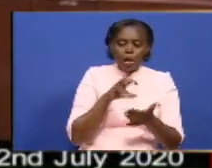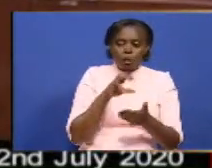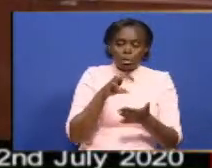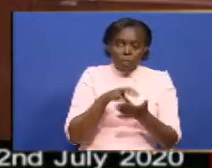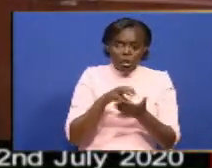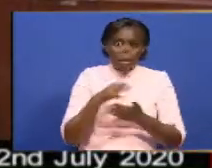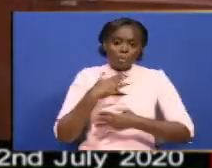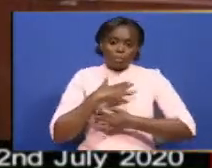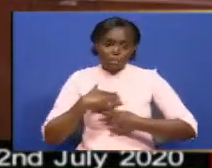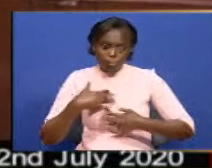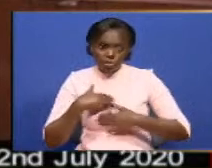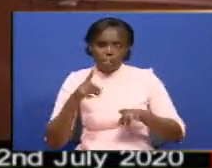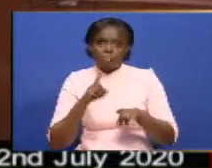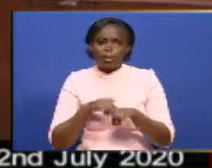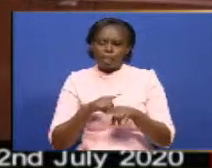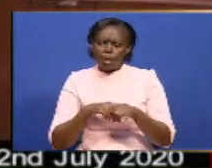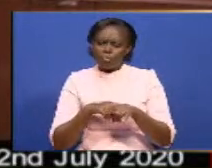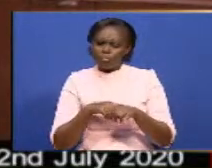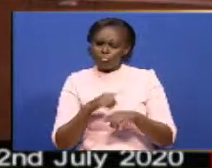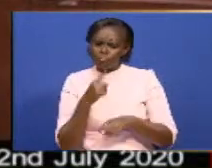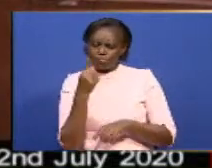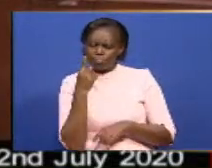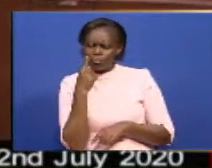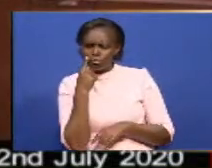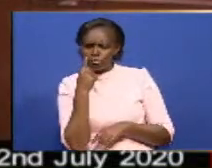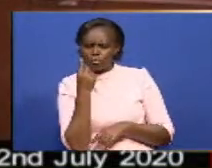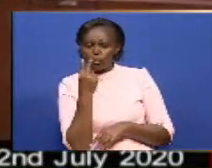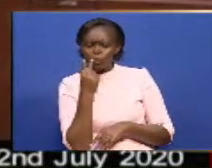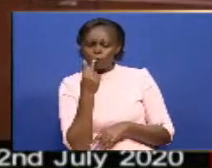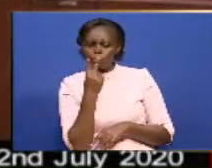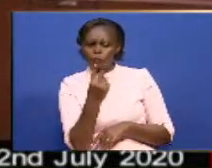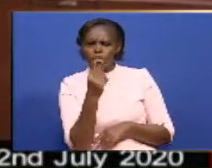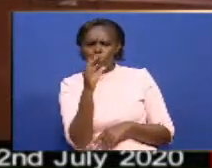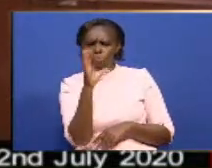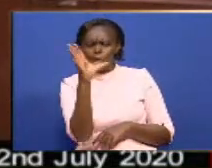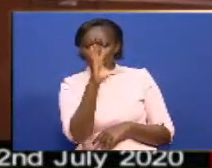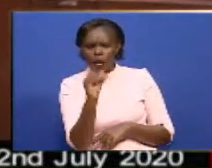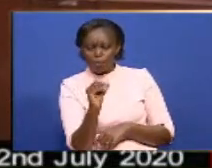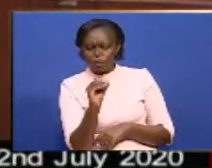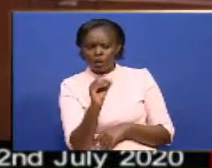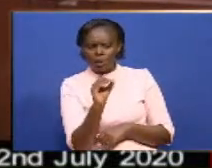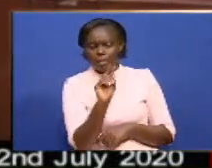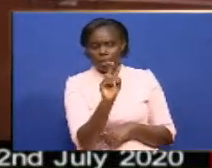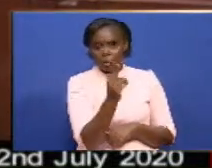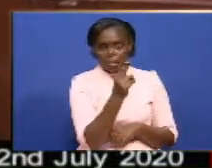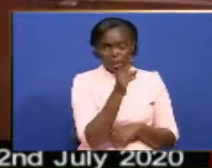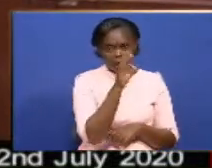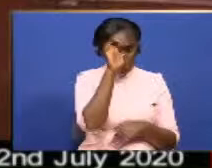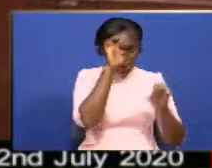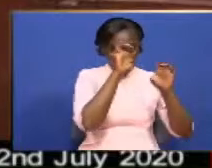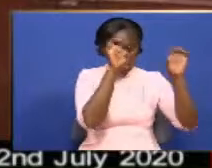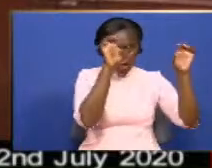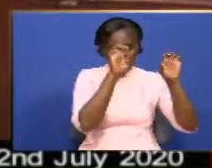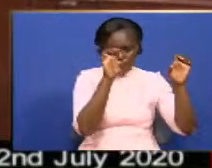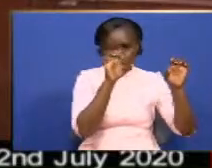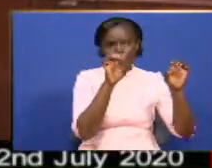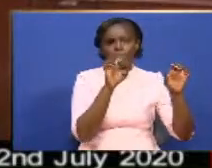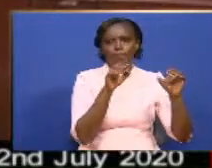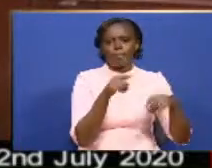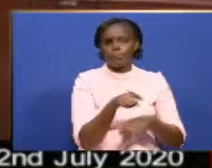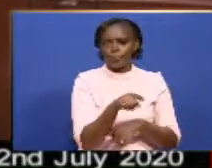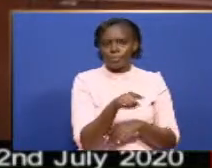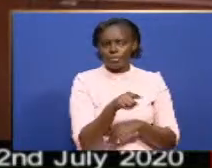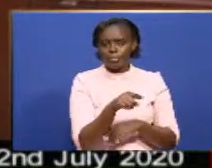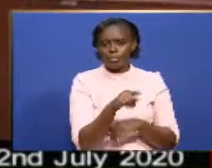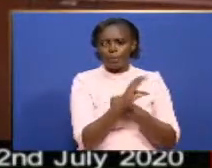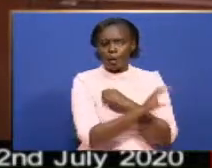Now, when you look at Africa, we are only second to Ethiopia in terms of volume of